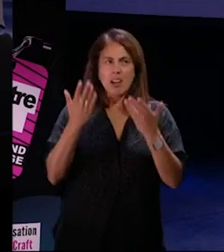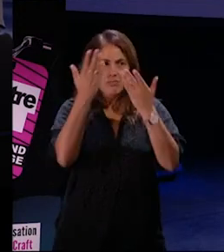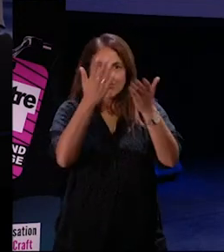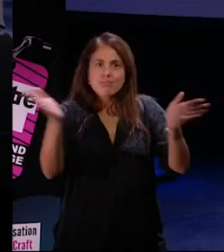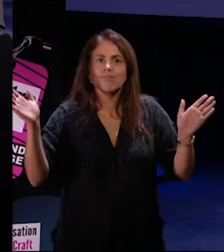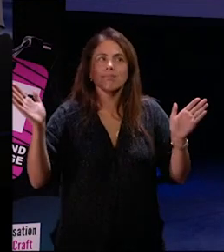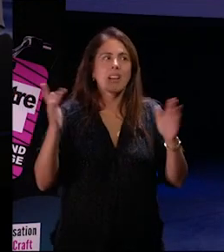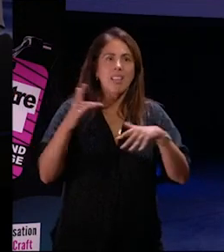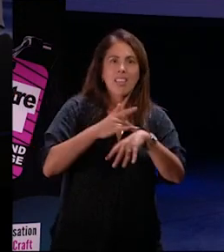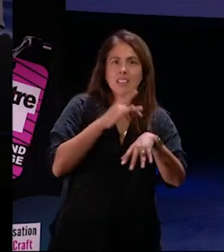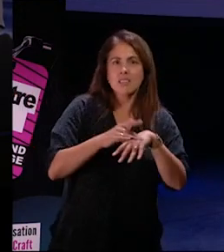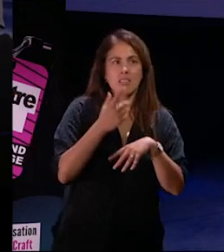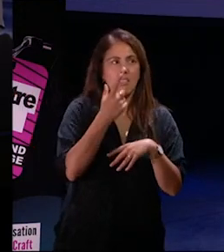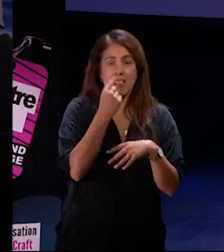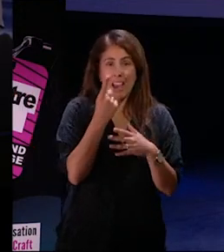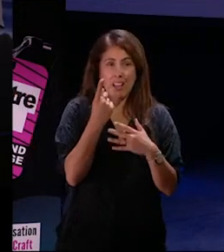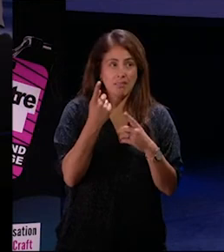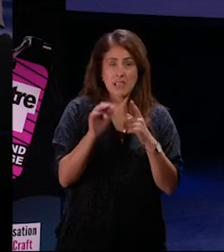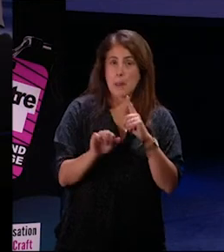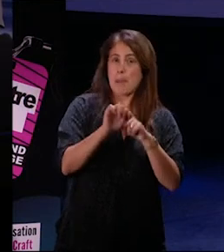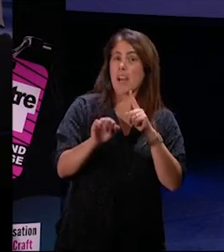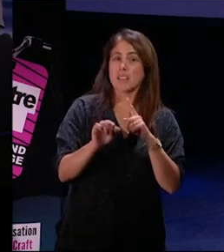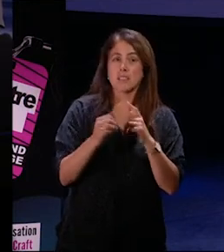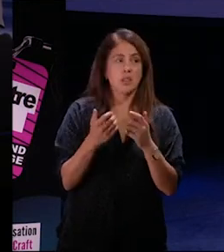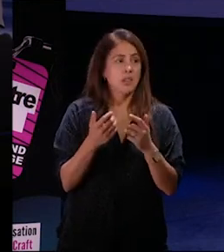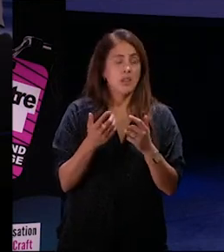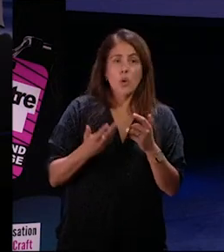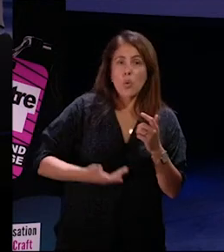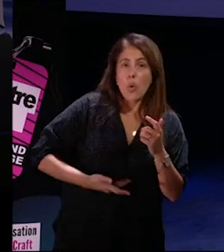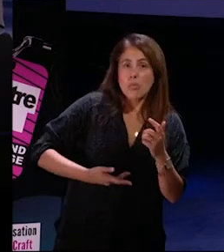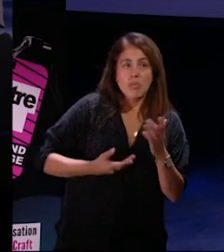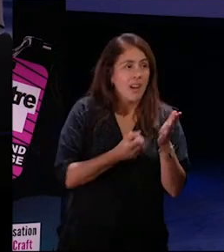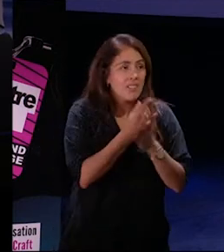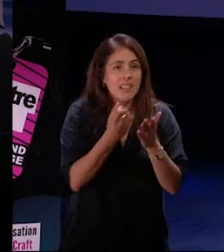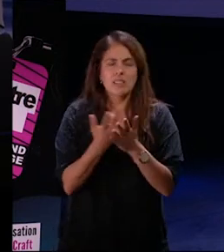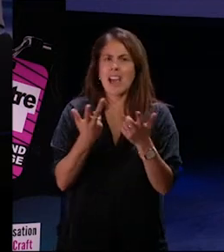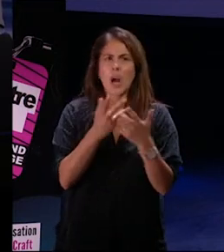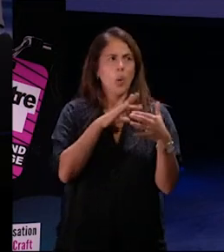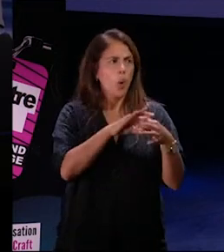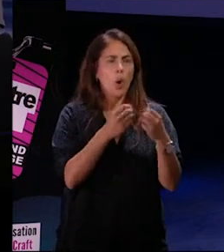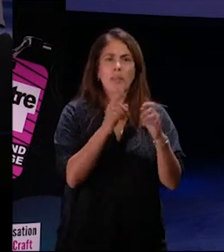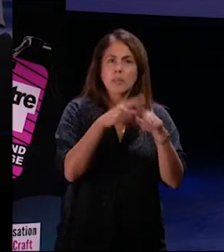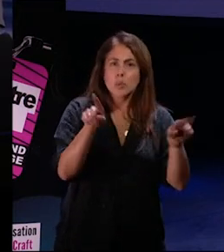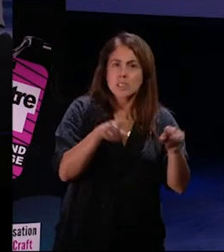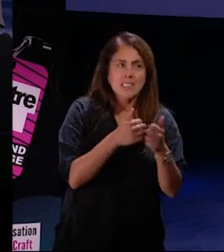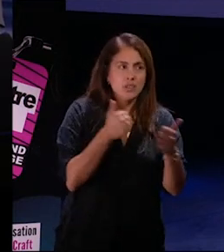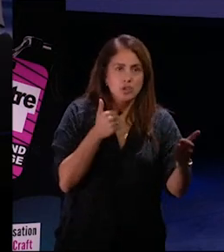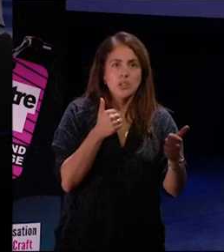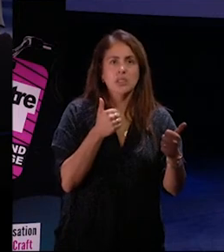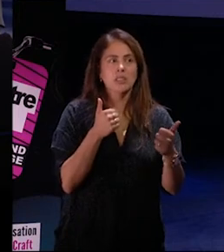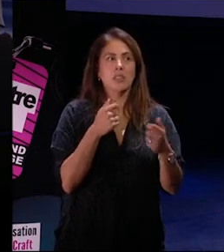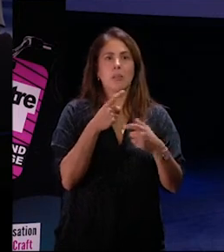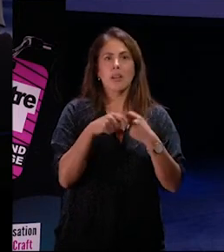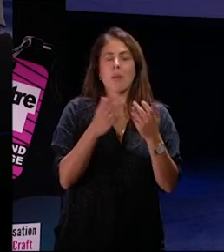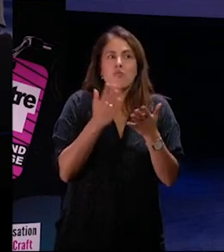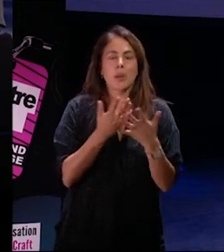and how it can actually impact upon corporate events, how it can work within the music industry, etc., etc., because that's when it becomes really,